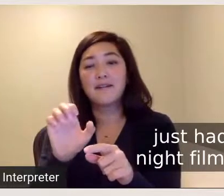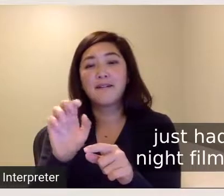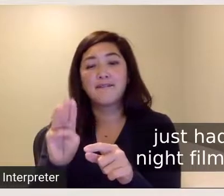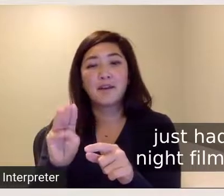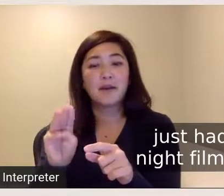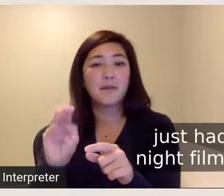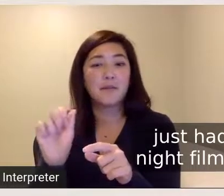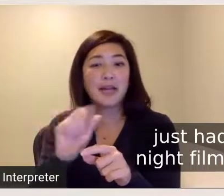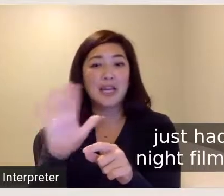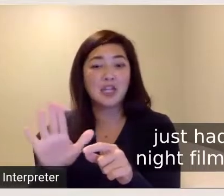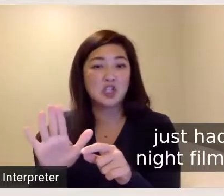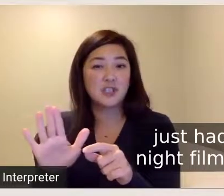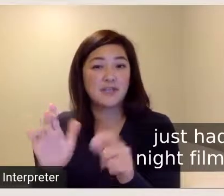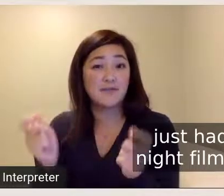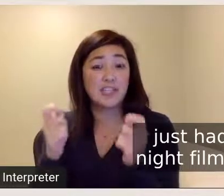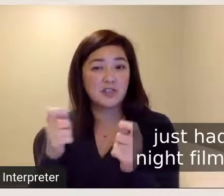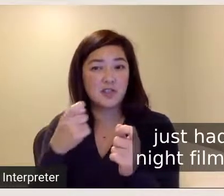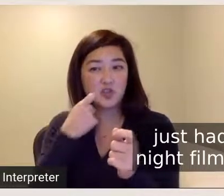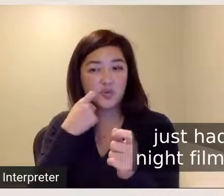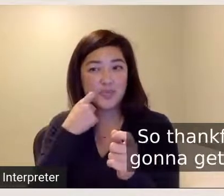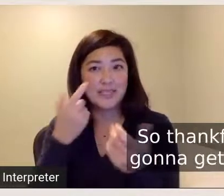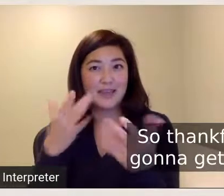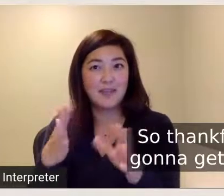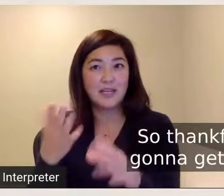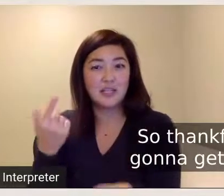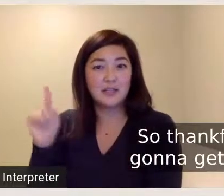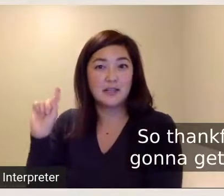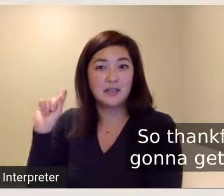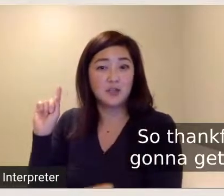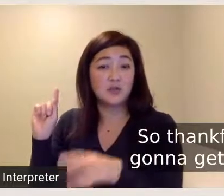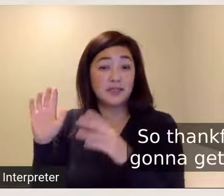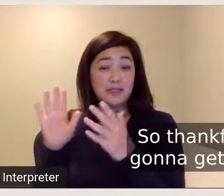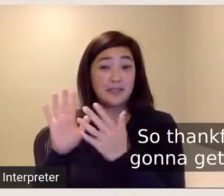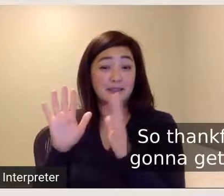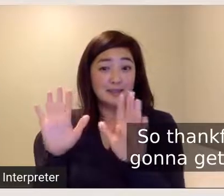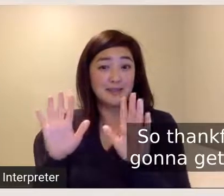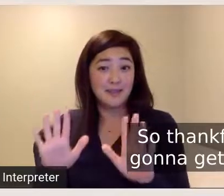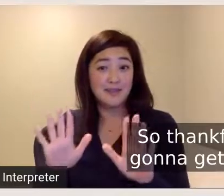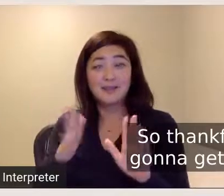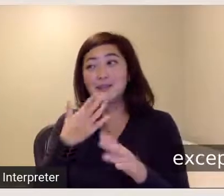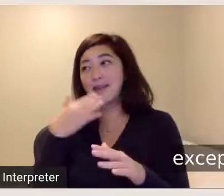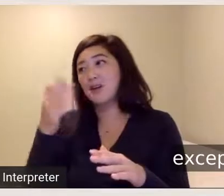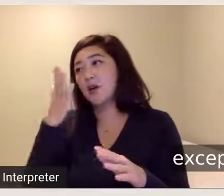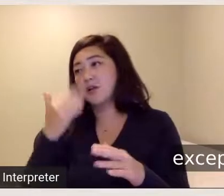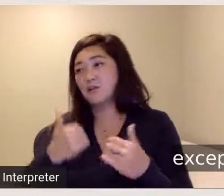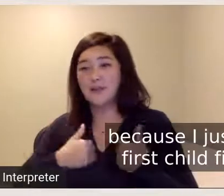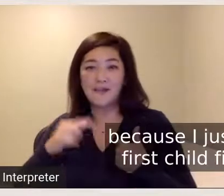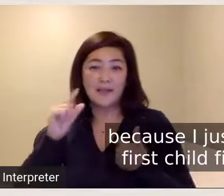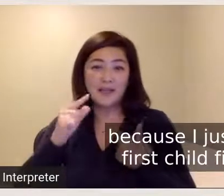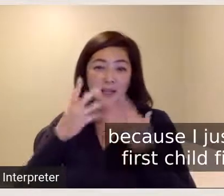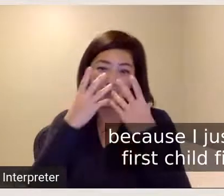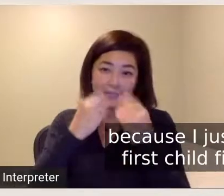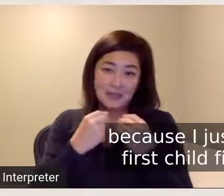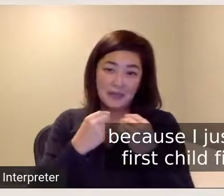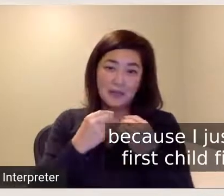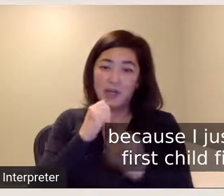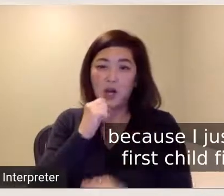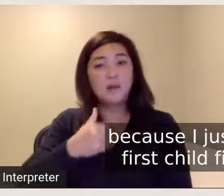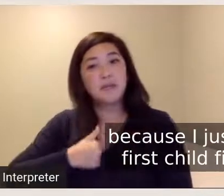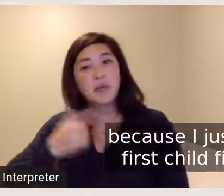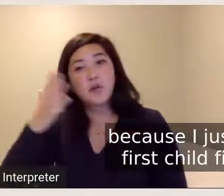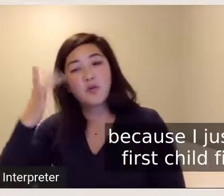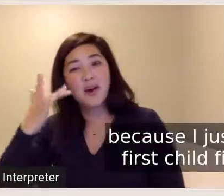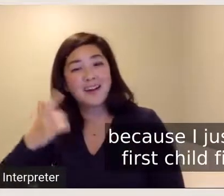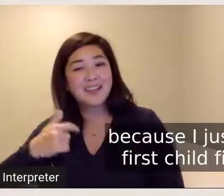had its closing night film last Sunday, so thankfully we're all going to get a bit of sleep, except for me because I just welcomed my